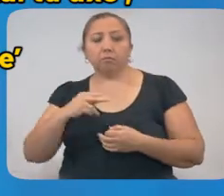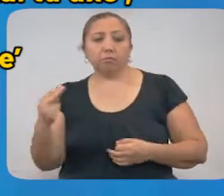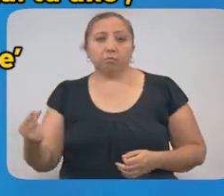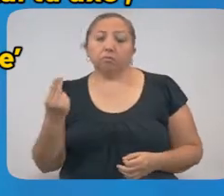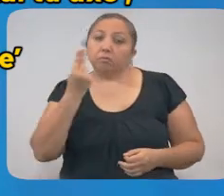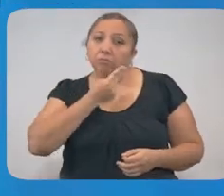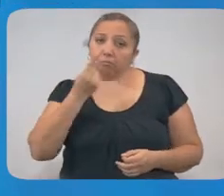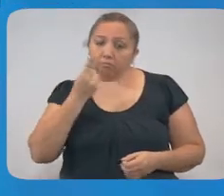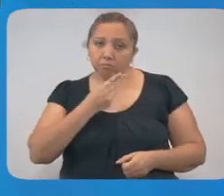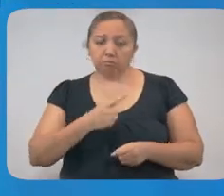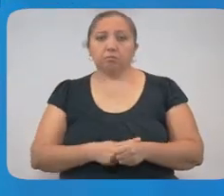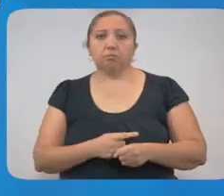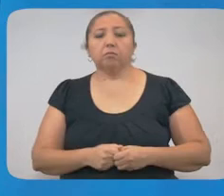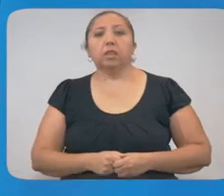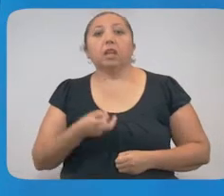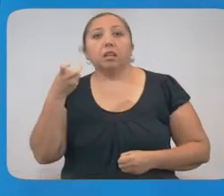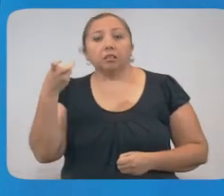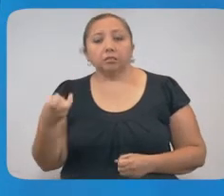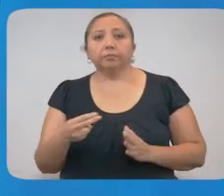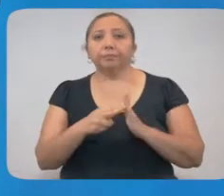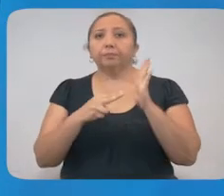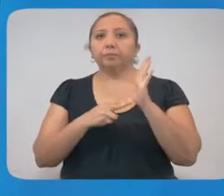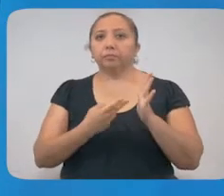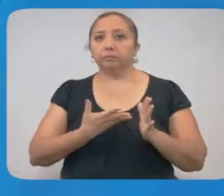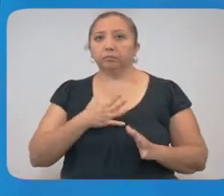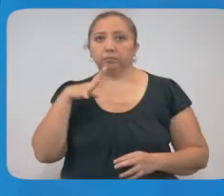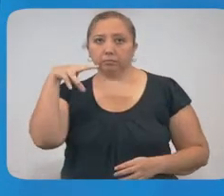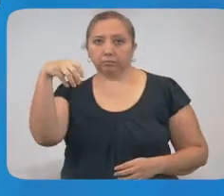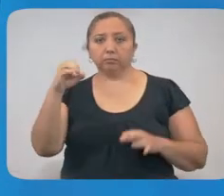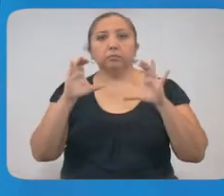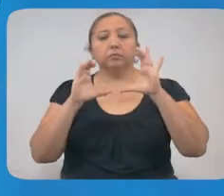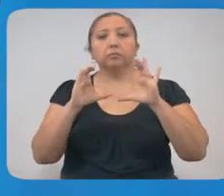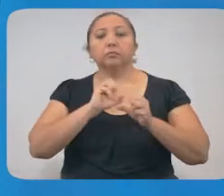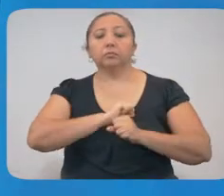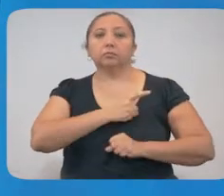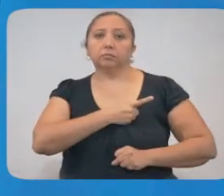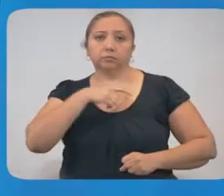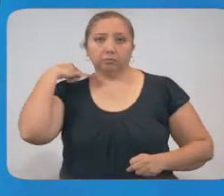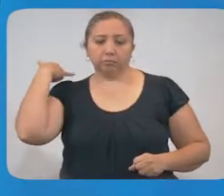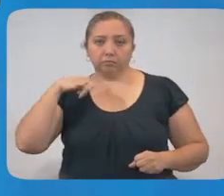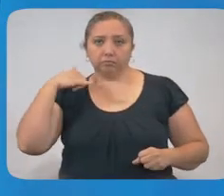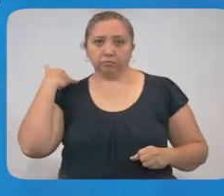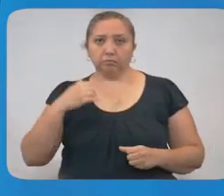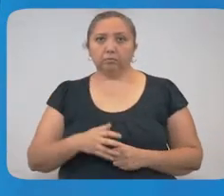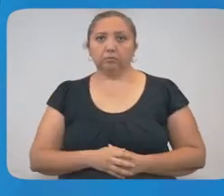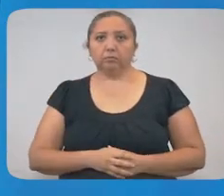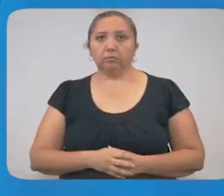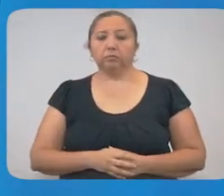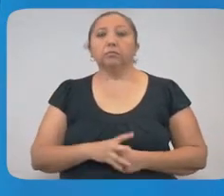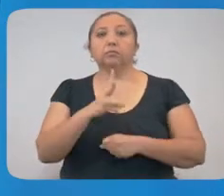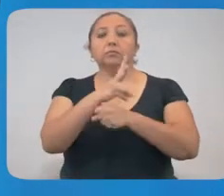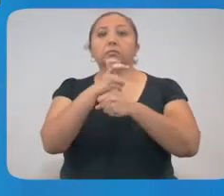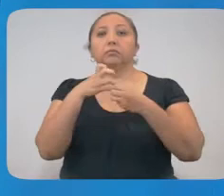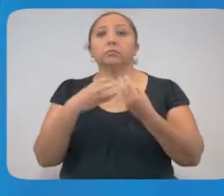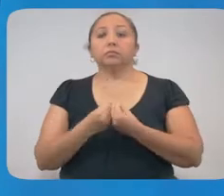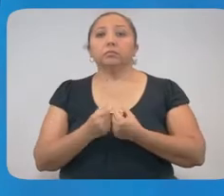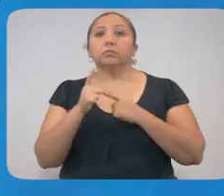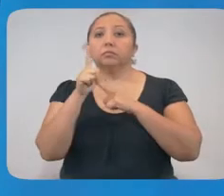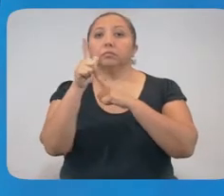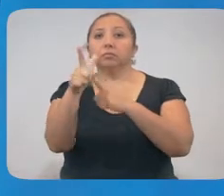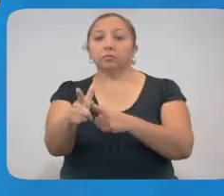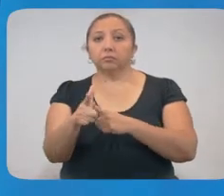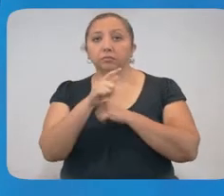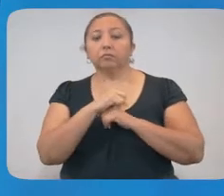people who need it. These measures have as a goal to protect the health of the yucatecs. We invite them to follow them in a